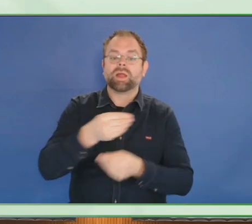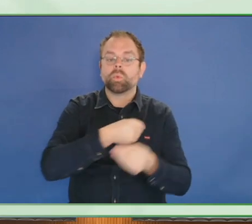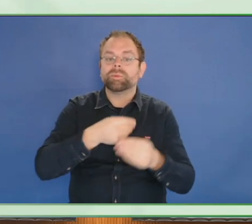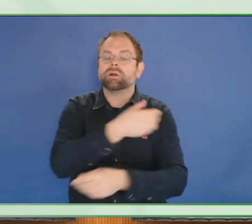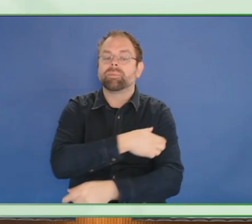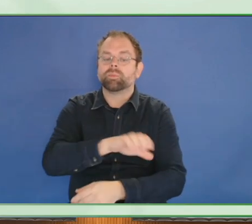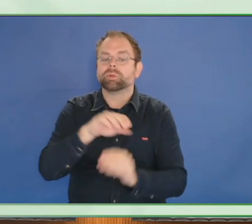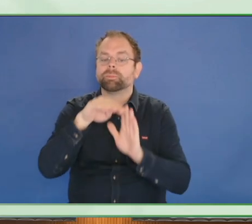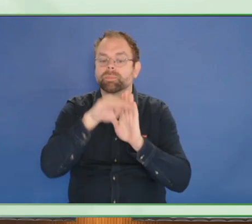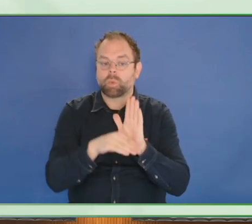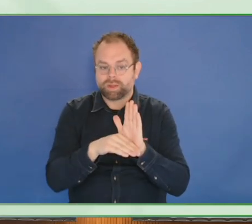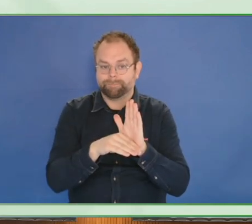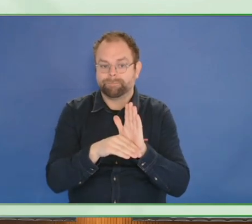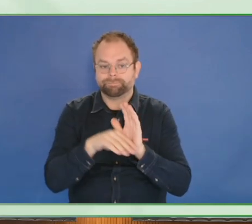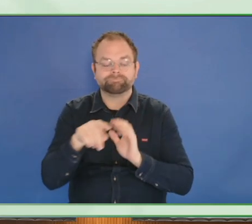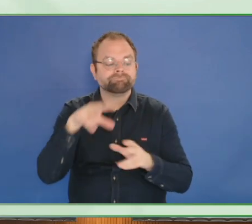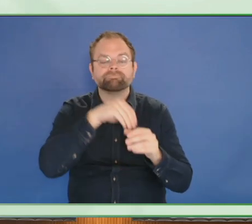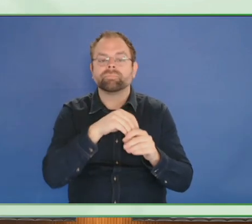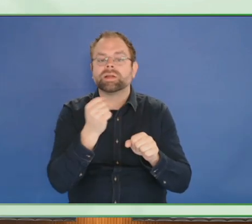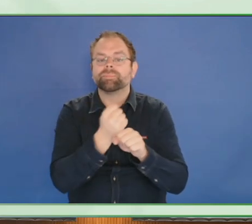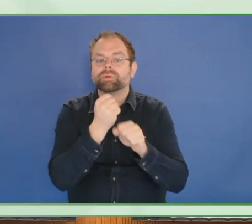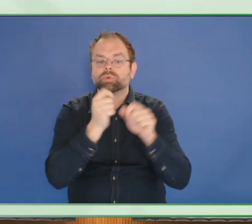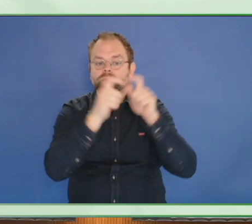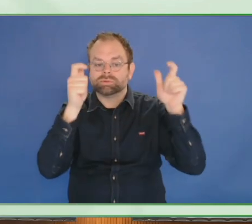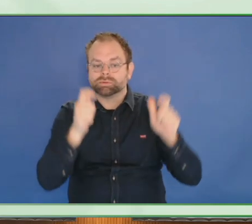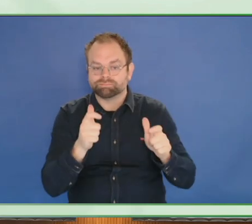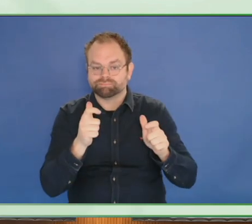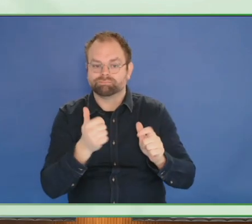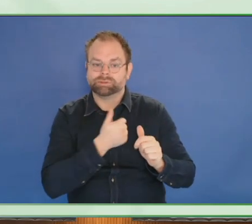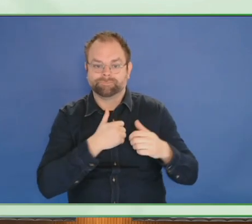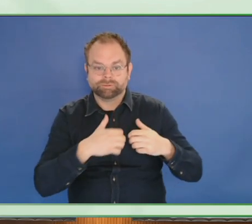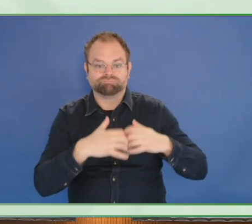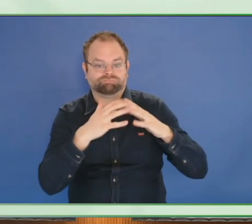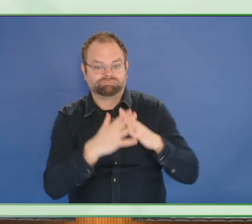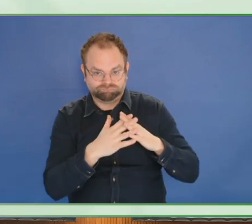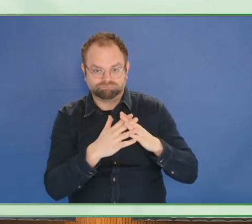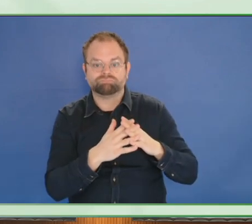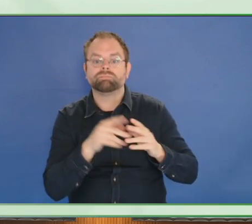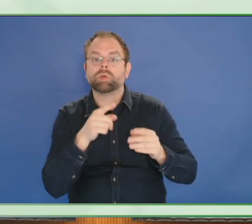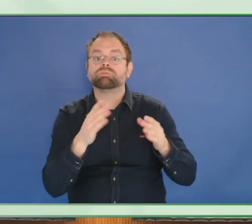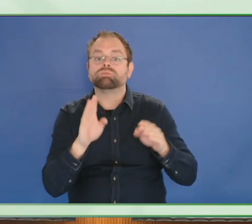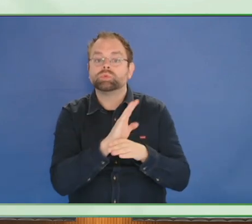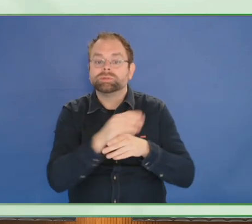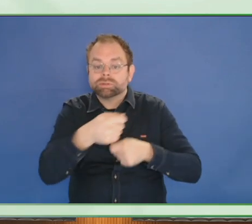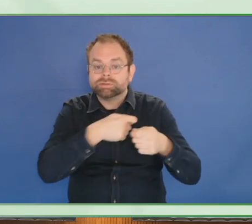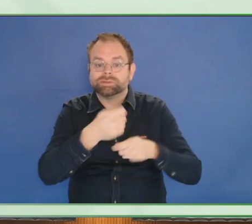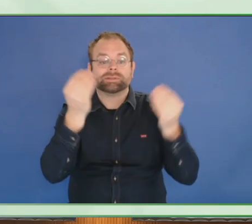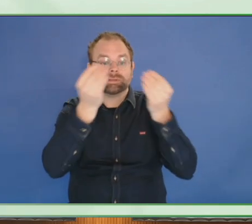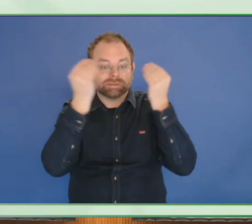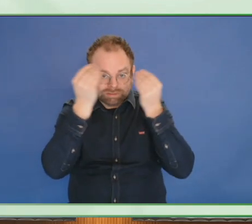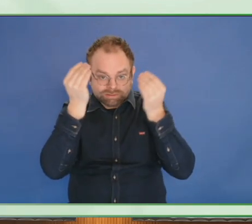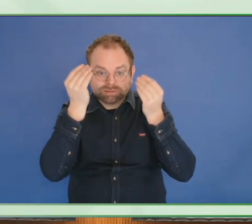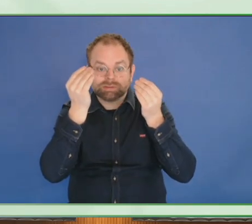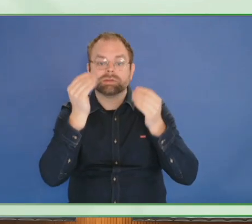training and support to expand her small kindergarten. Through mentorship and financial assistance from QADER, she turned